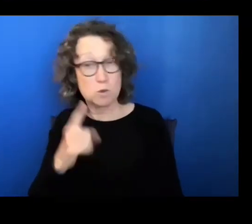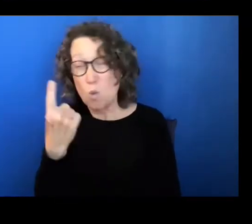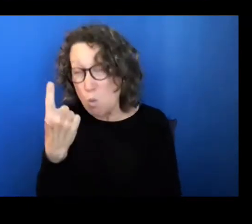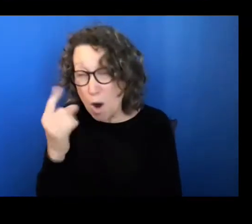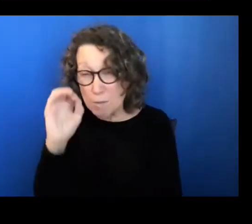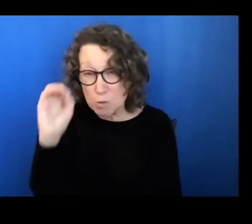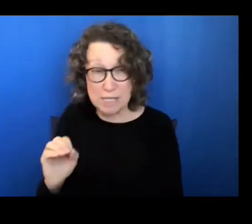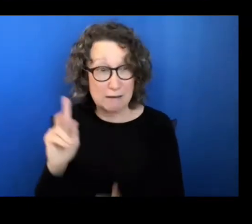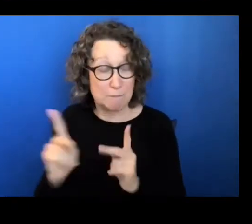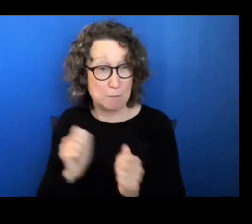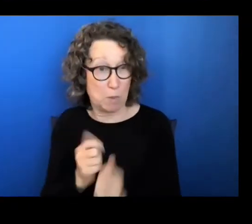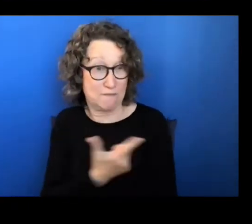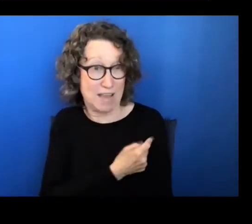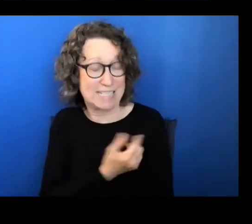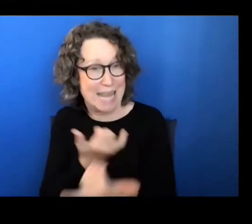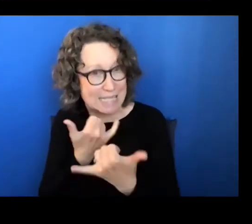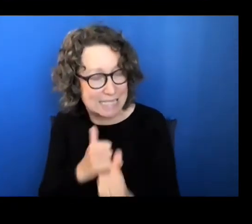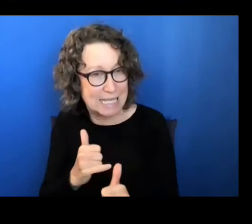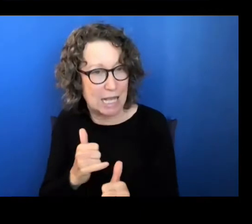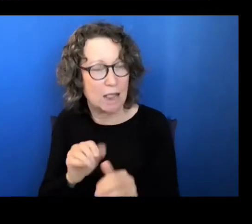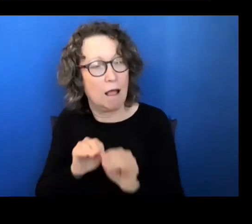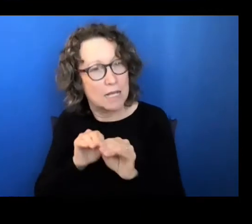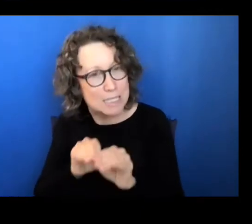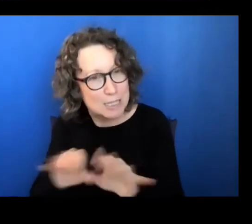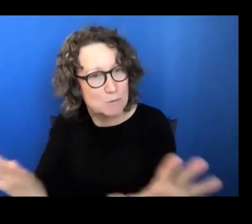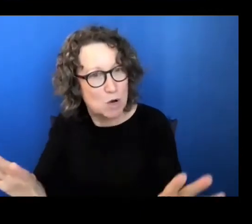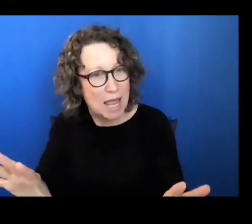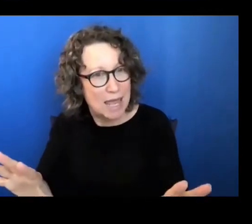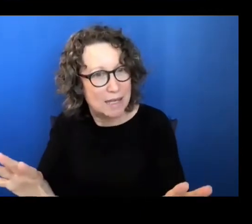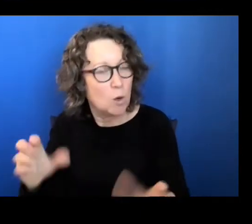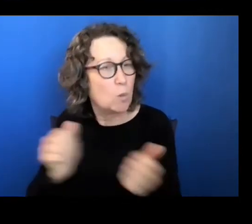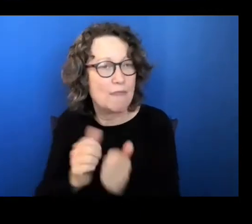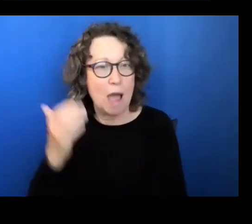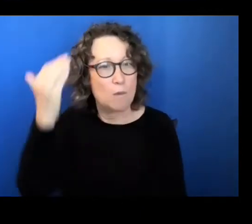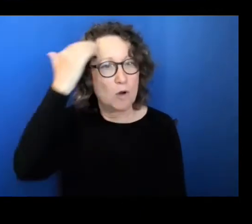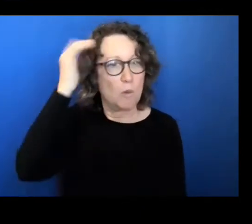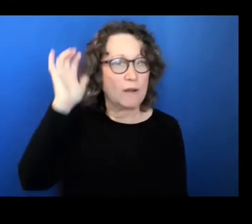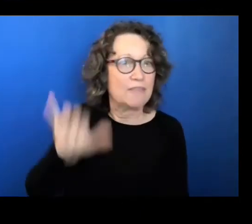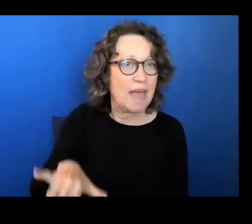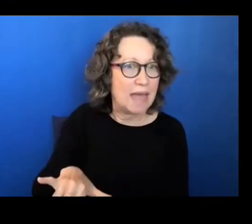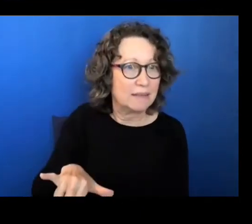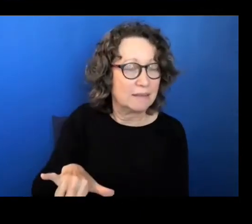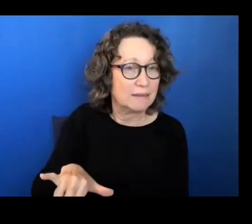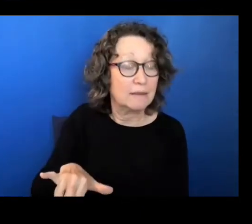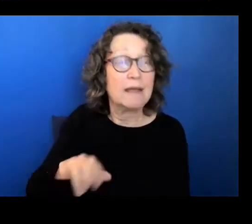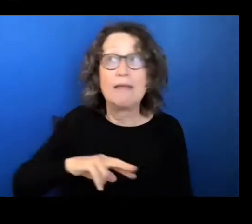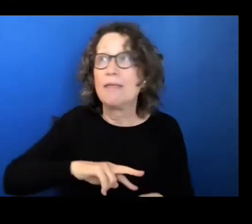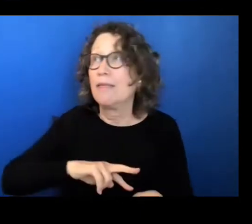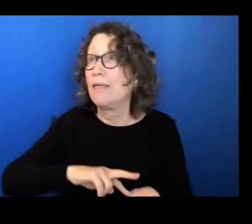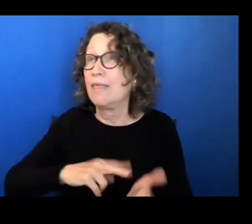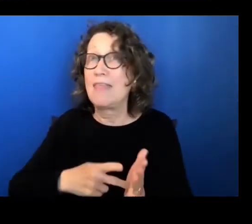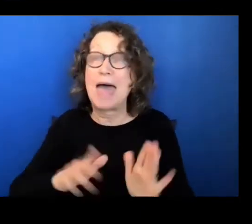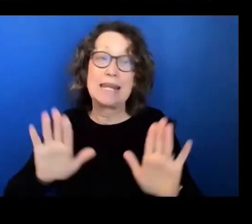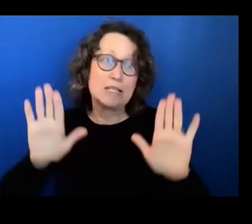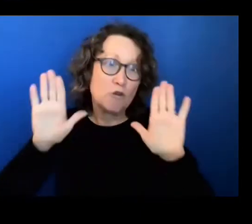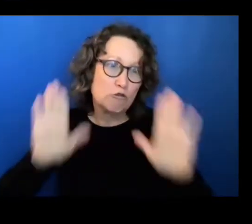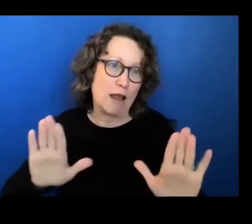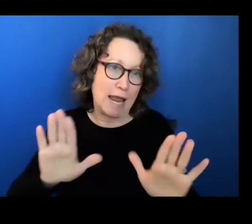of vaccinated people could still be able to spread the virus unknowingly. This is indeed excellent